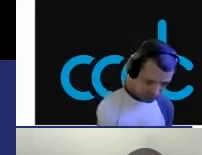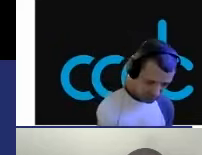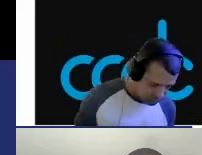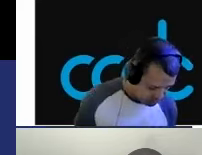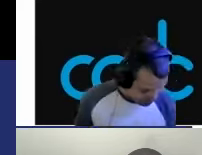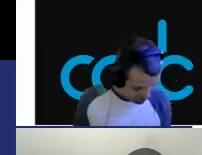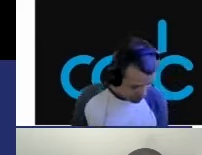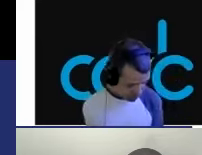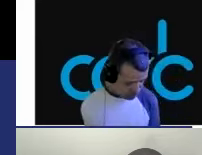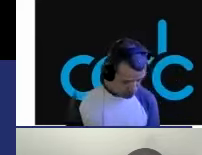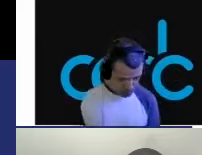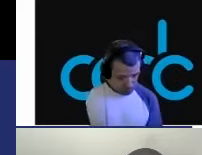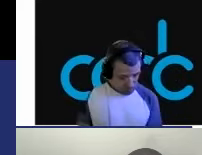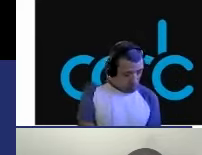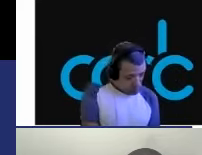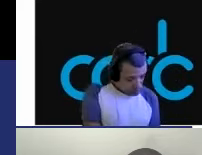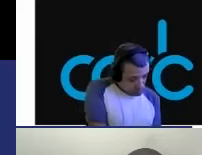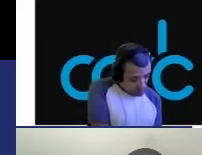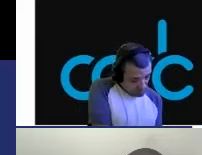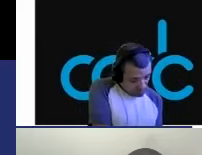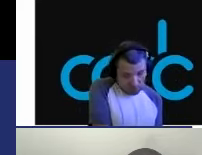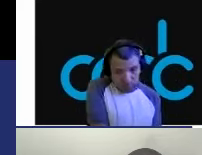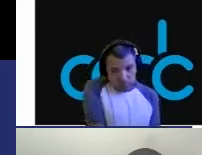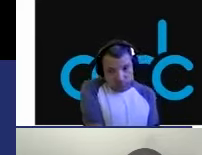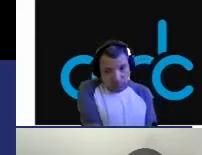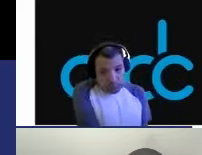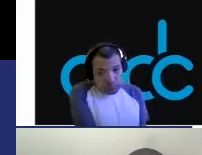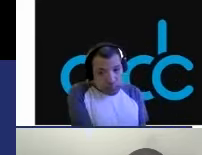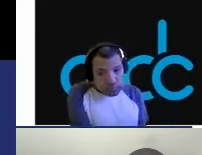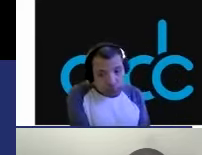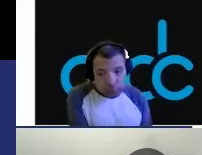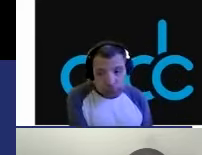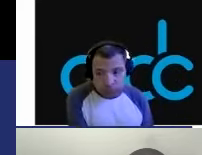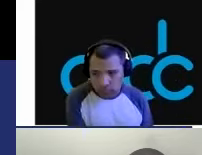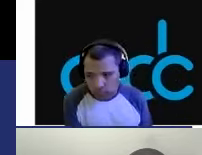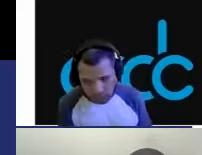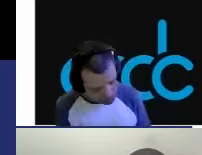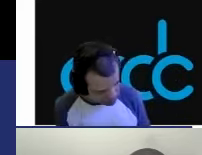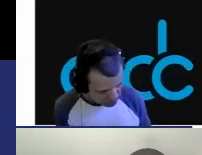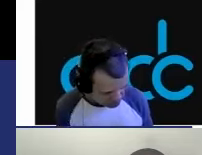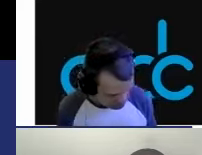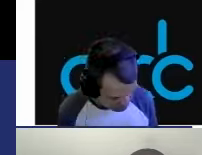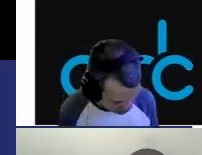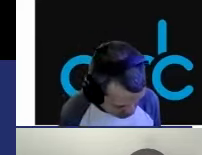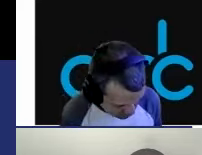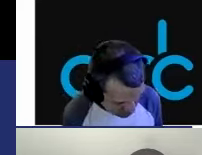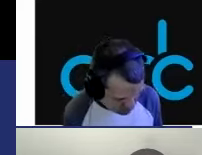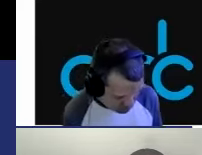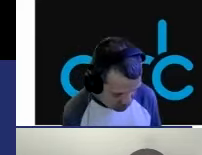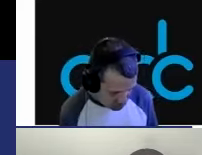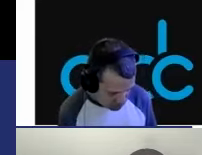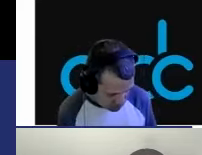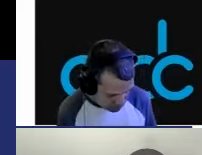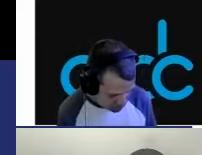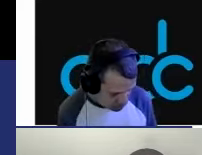where they support and where they, because it's a codependent situation sometimes. So